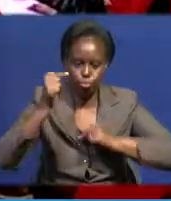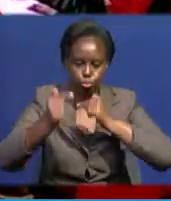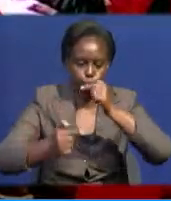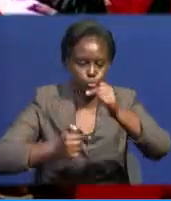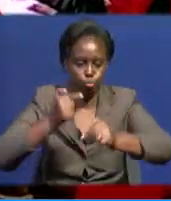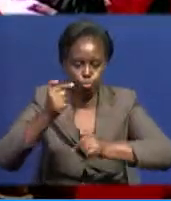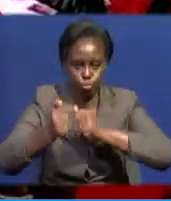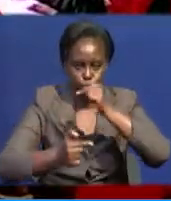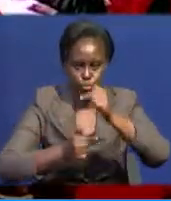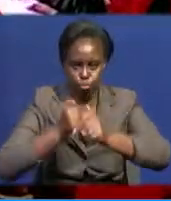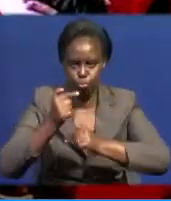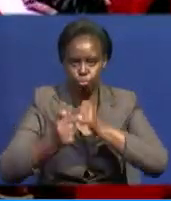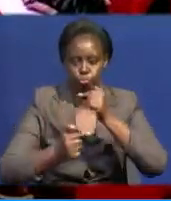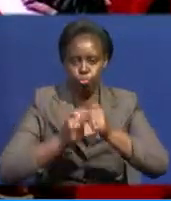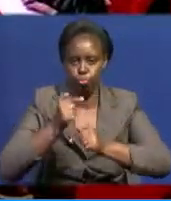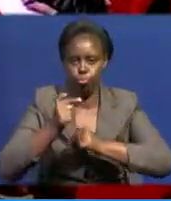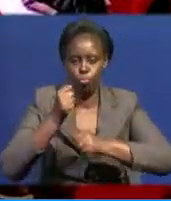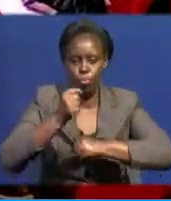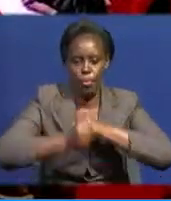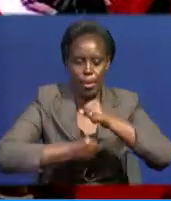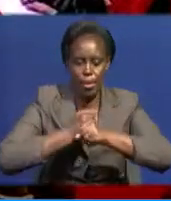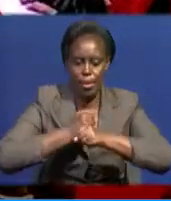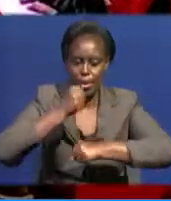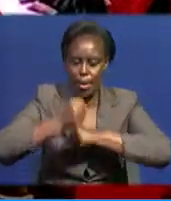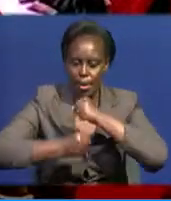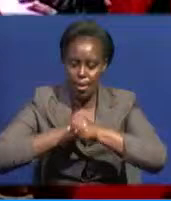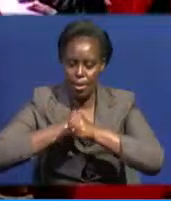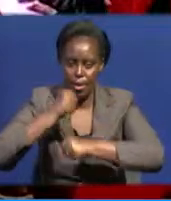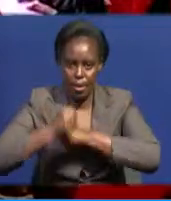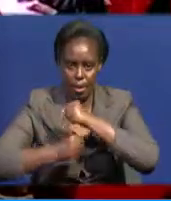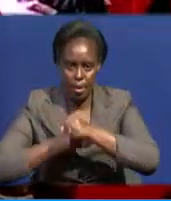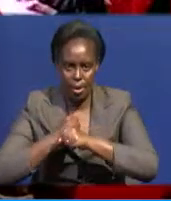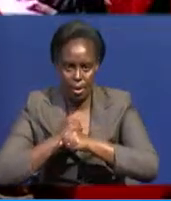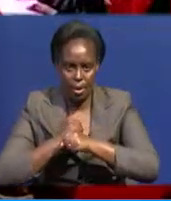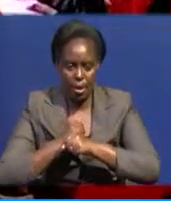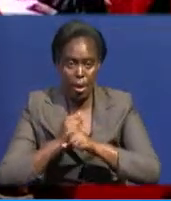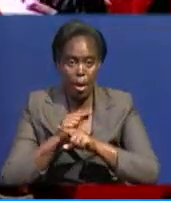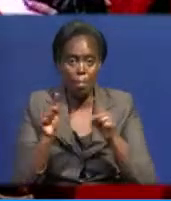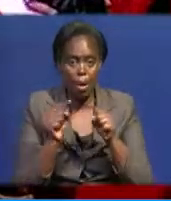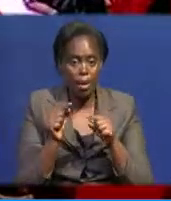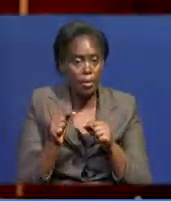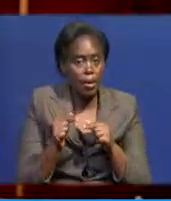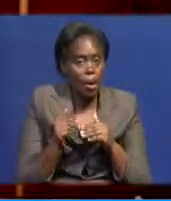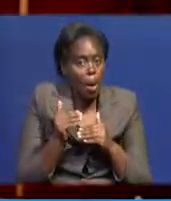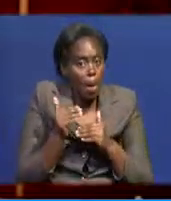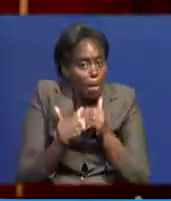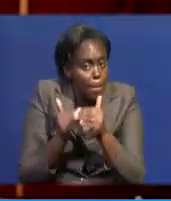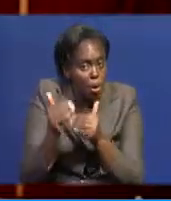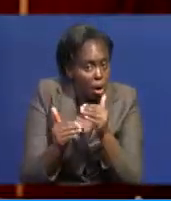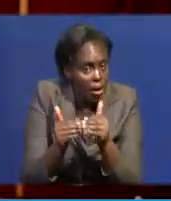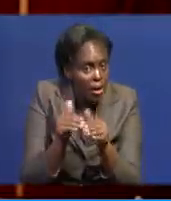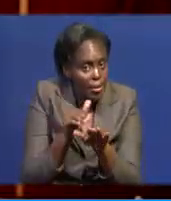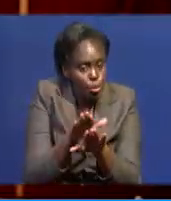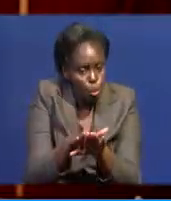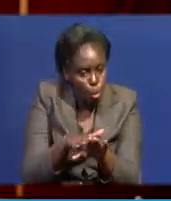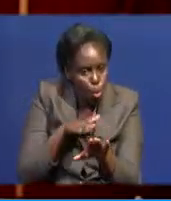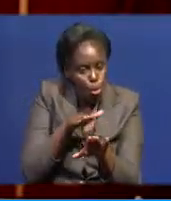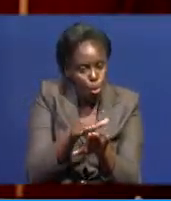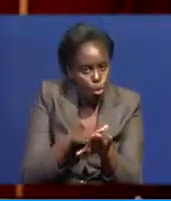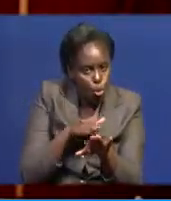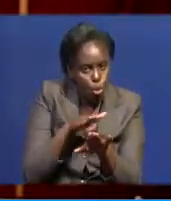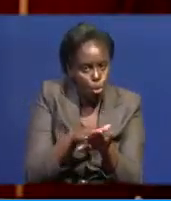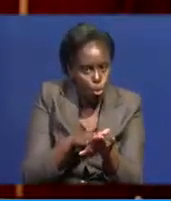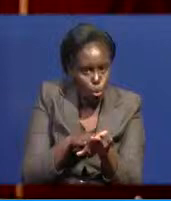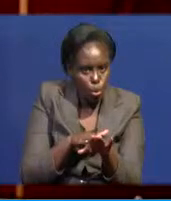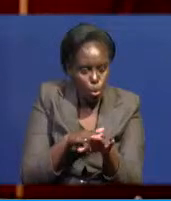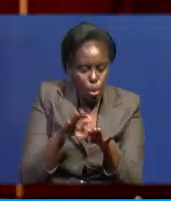on over the years. However, the progress has been slow, uncoordinated,